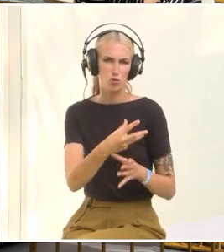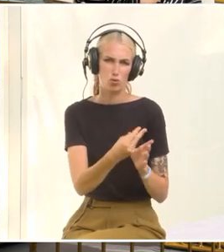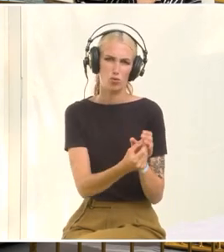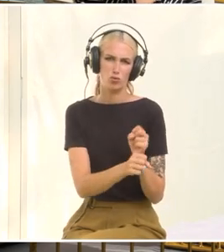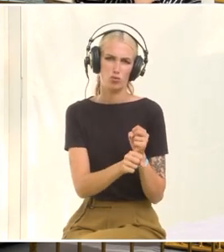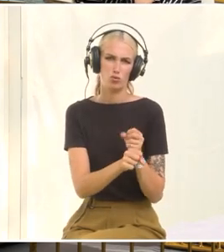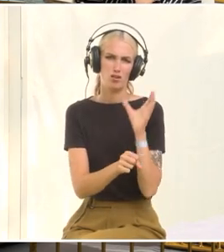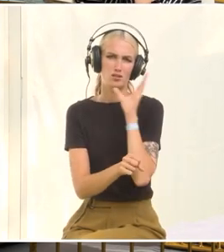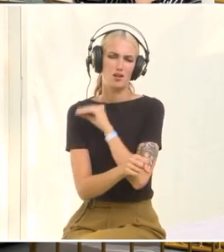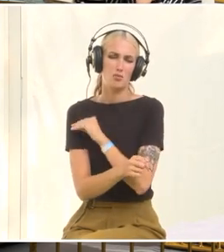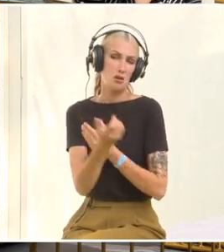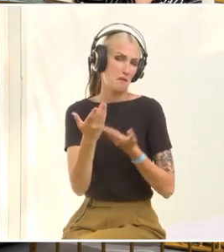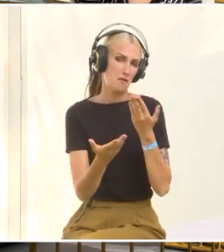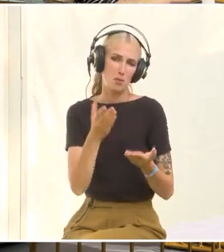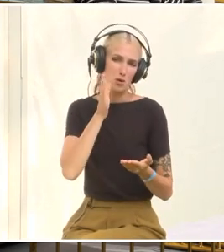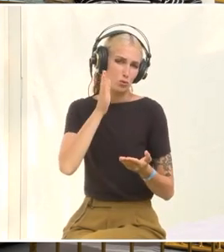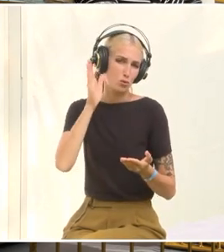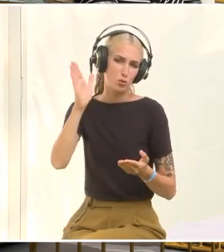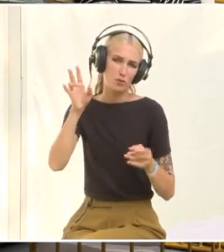even remain here.